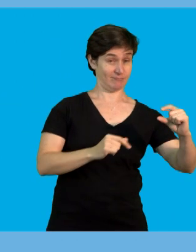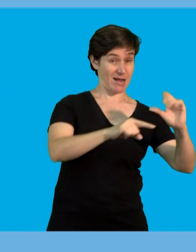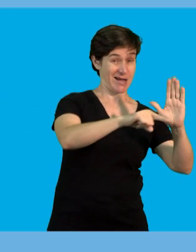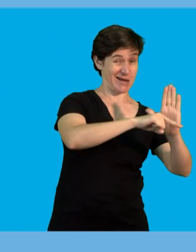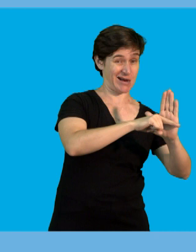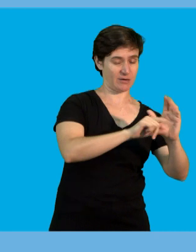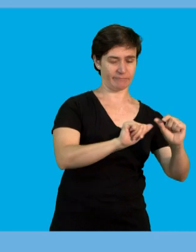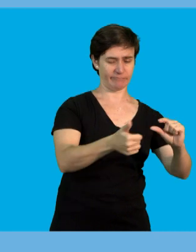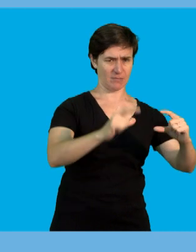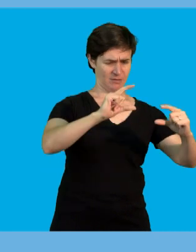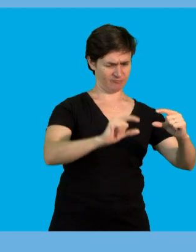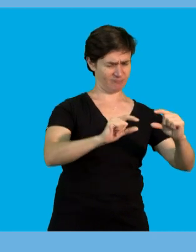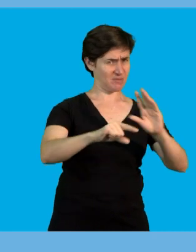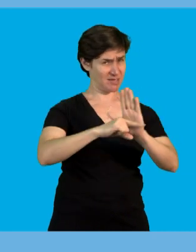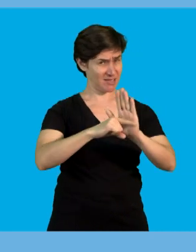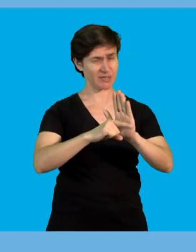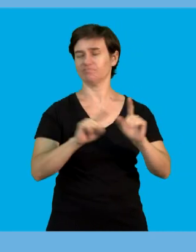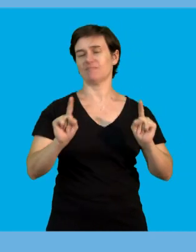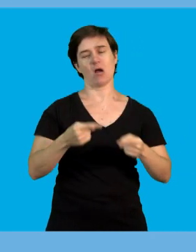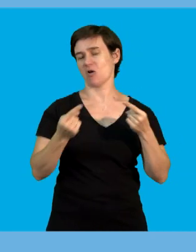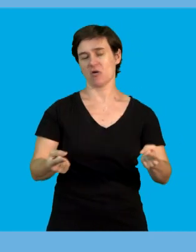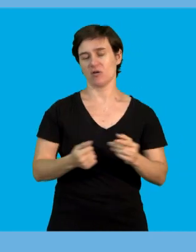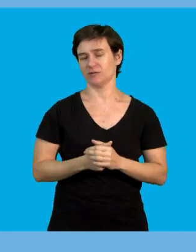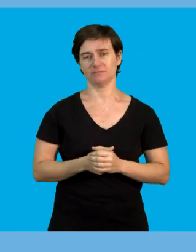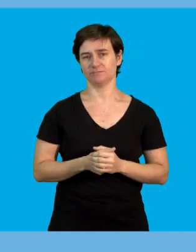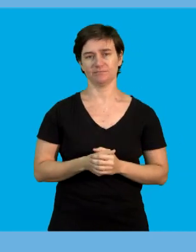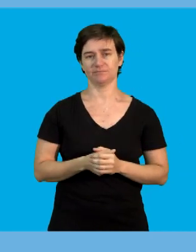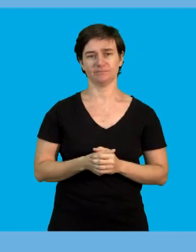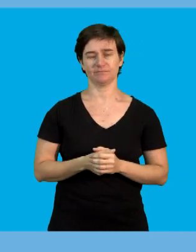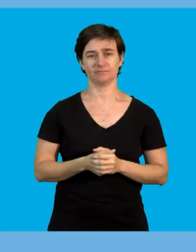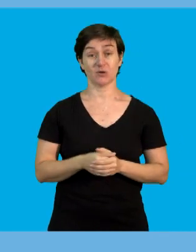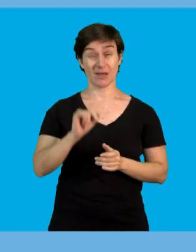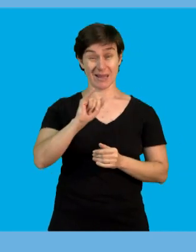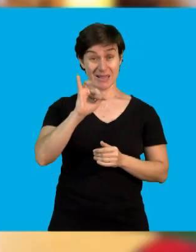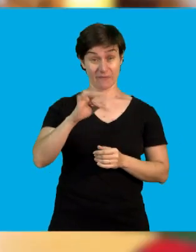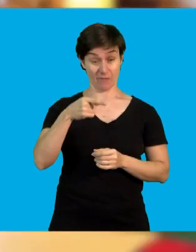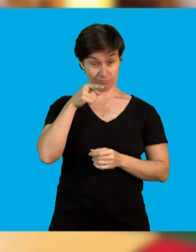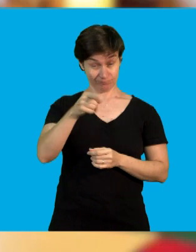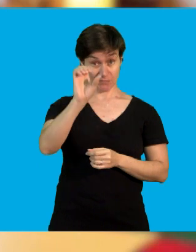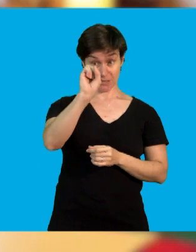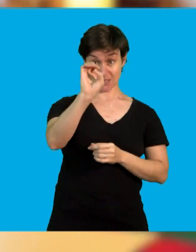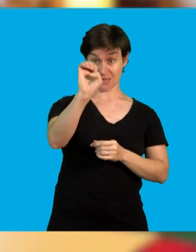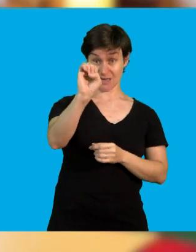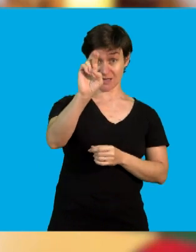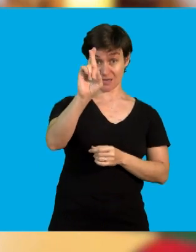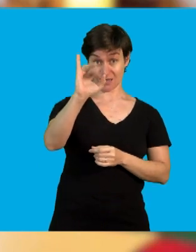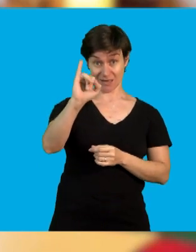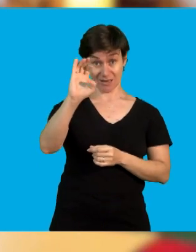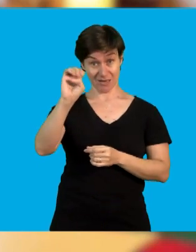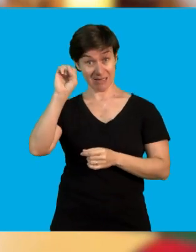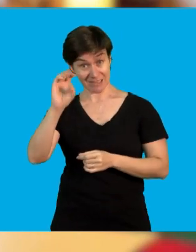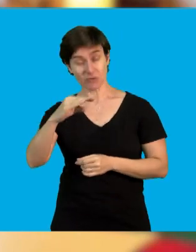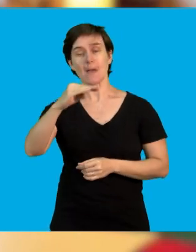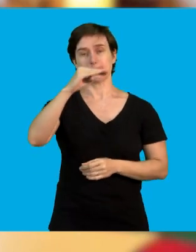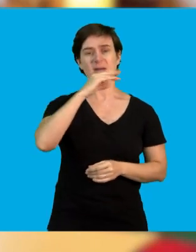terminal connected to another negative terminal. So if we are connecting our cells in series, one negative must be connected to another